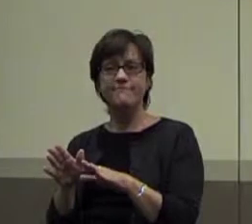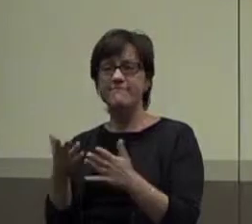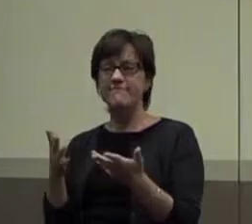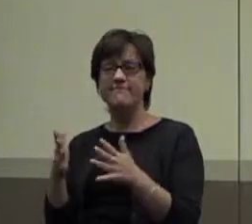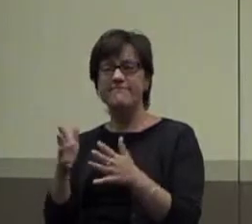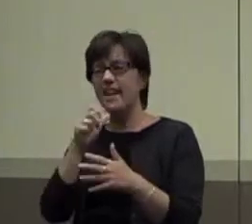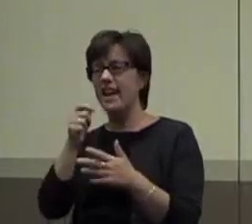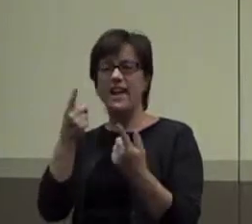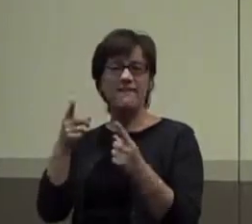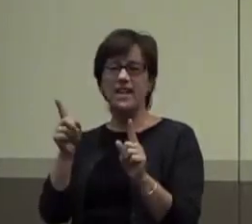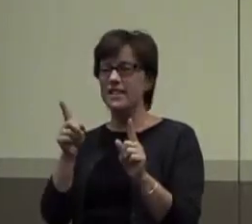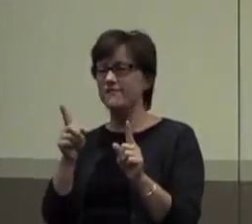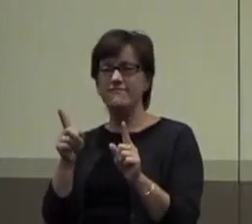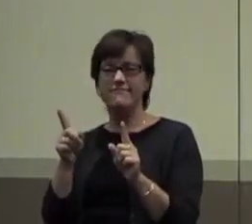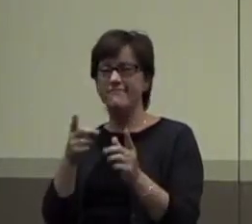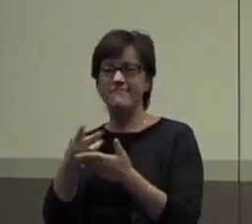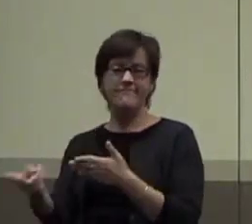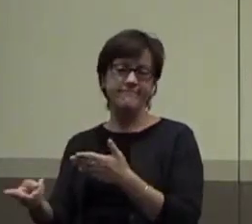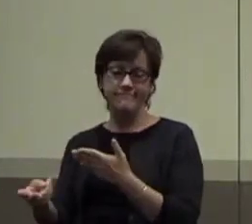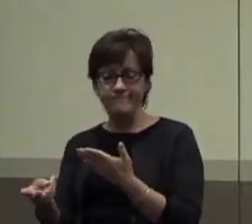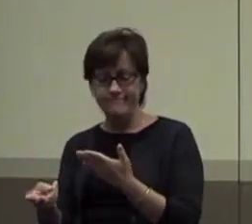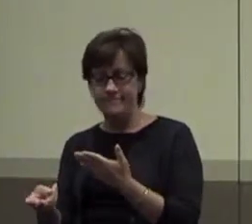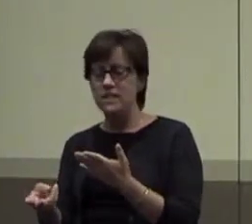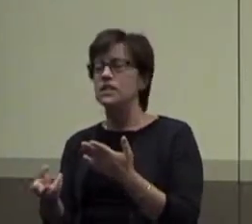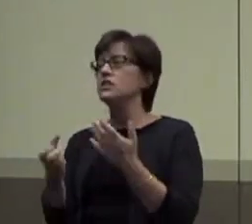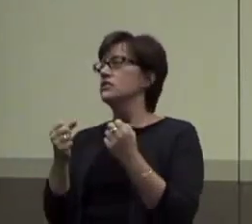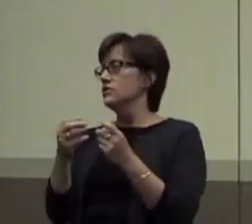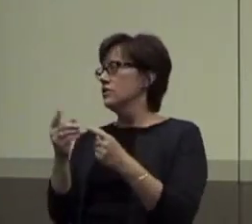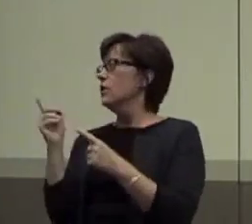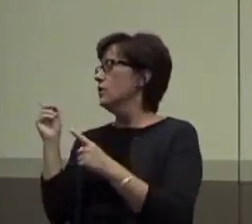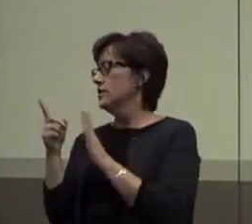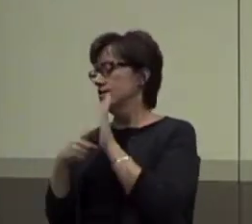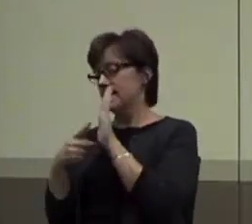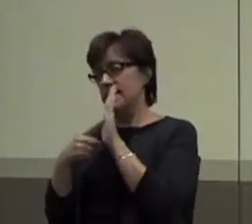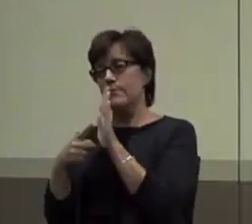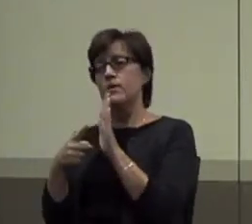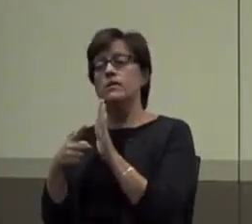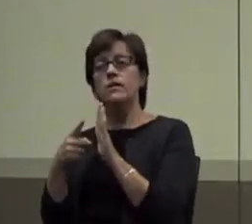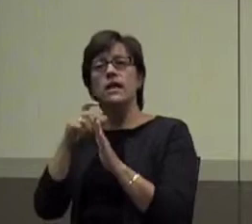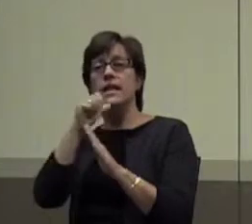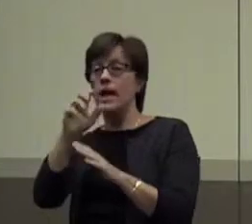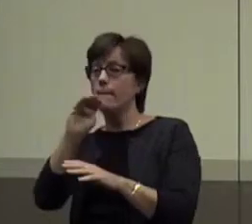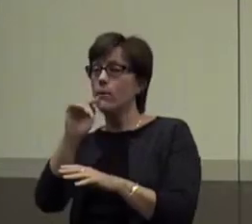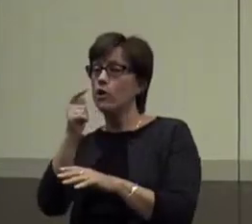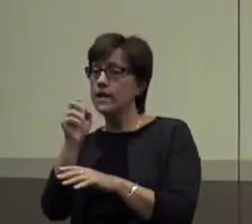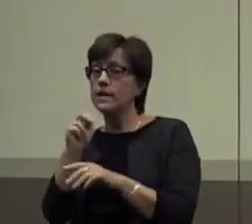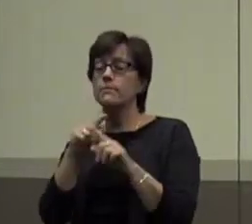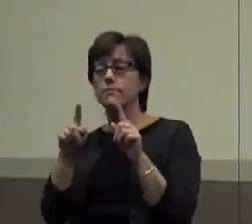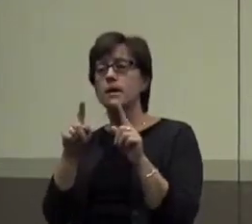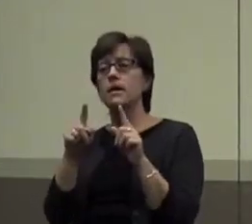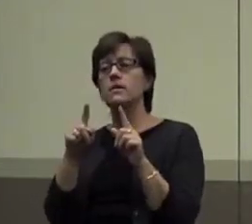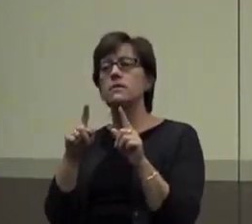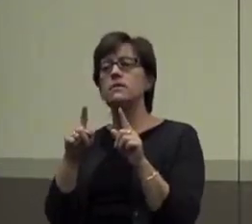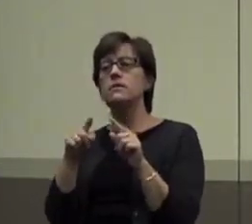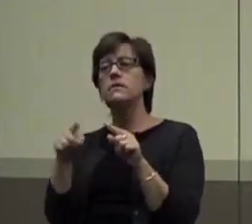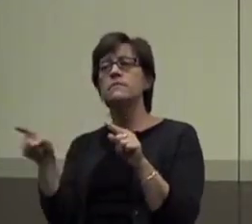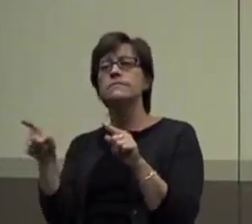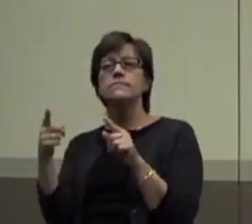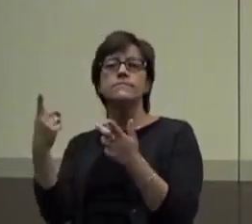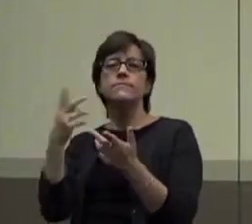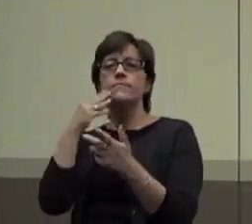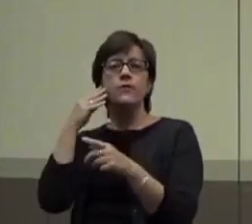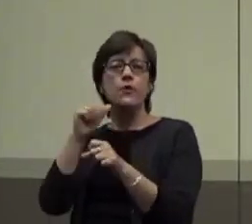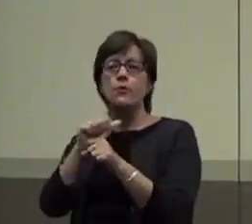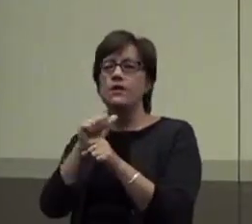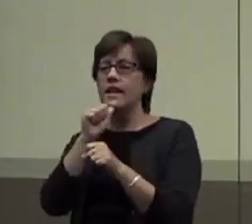inefficient and ineffective. So this is an example, not Morgan, but a setting event of homework not being done.